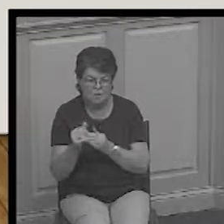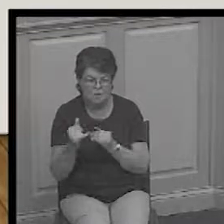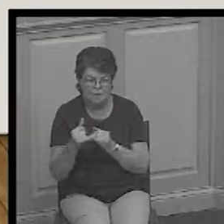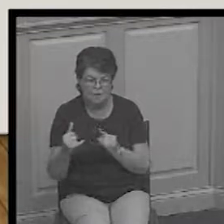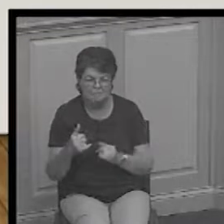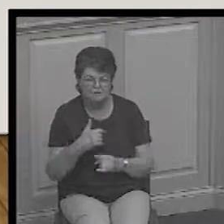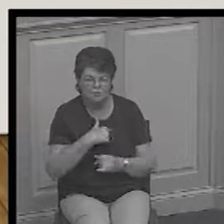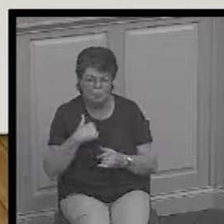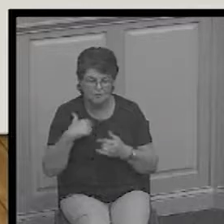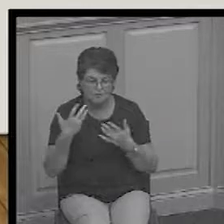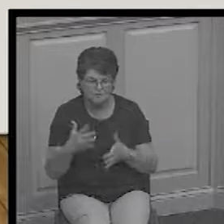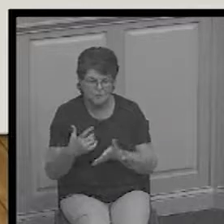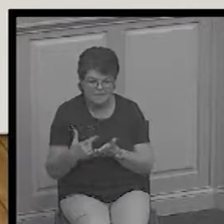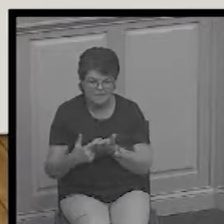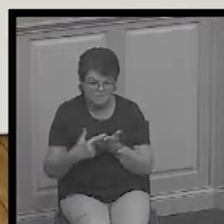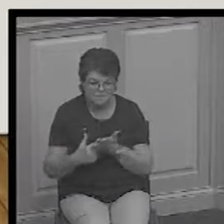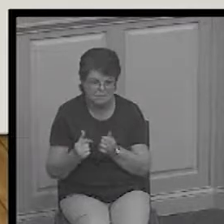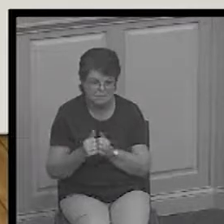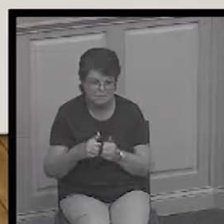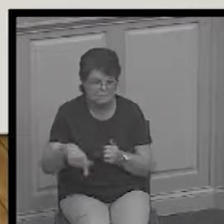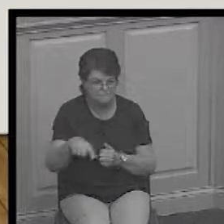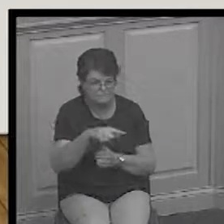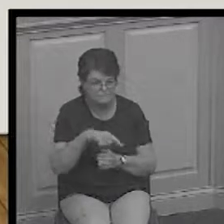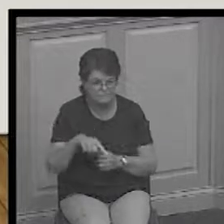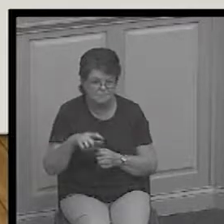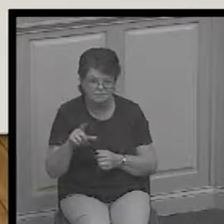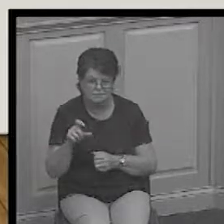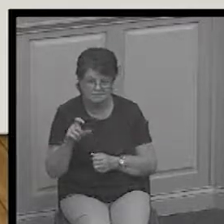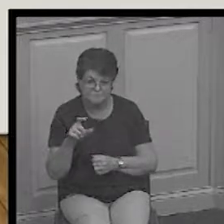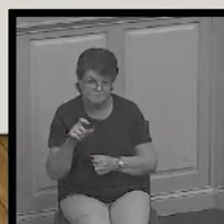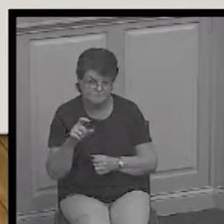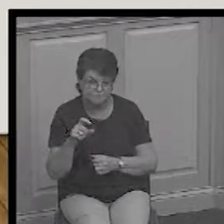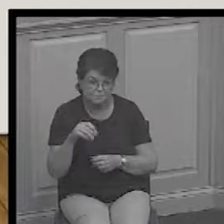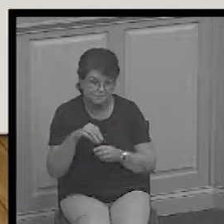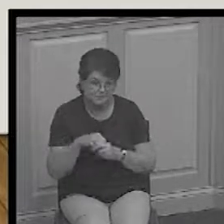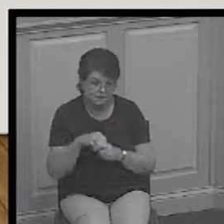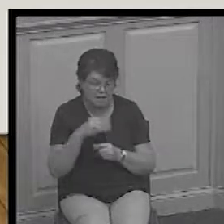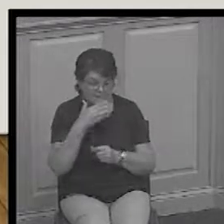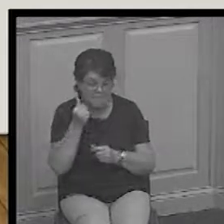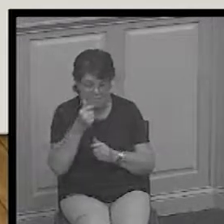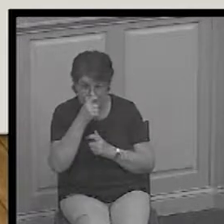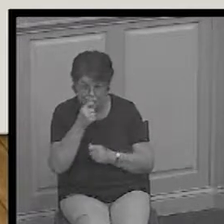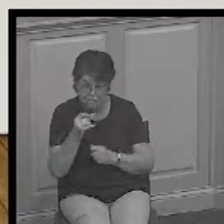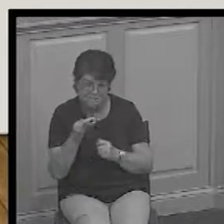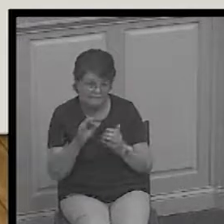We have discussed amongst ourselves about is it in the best interest